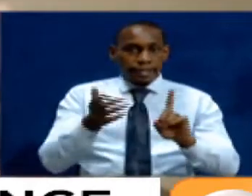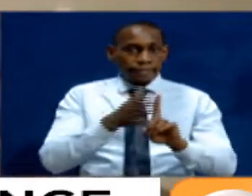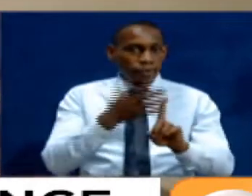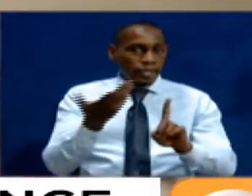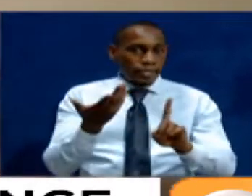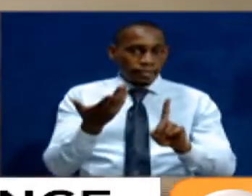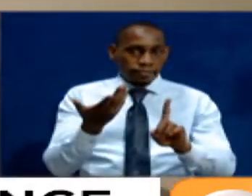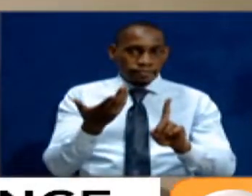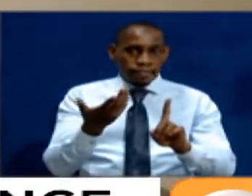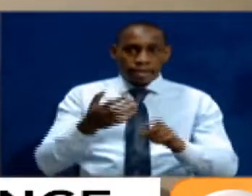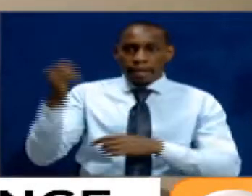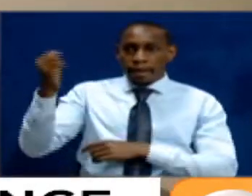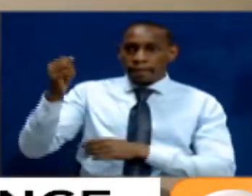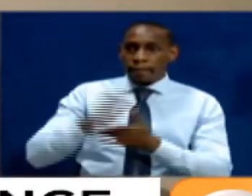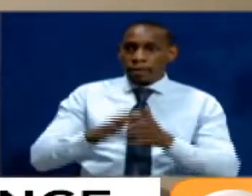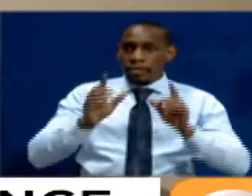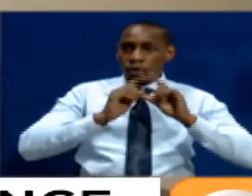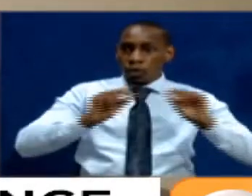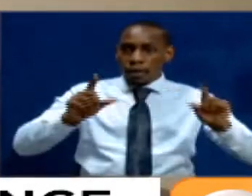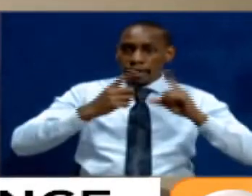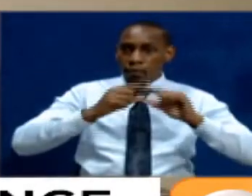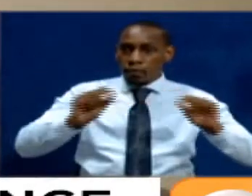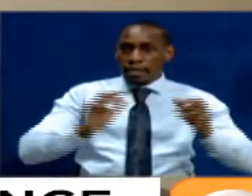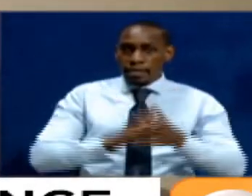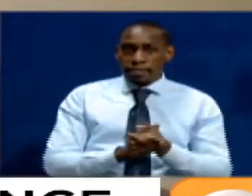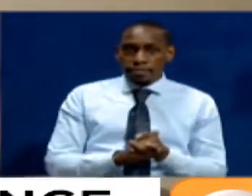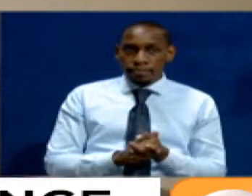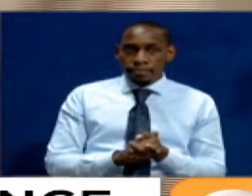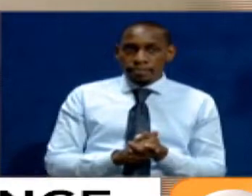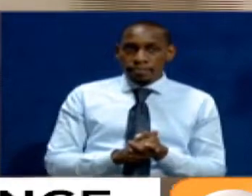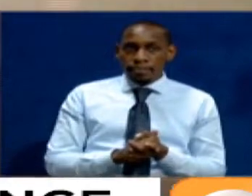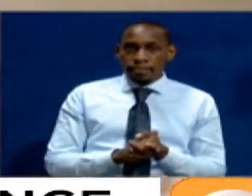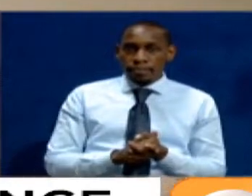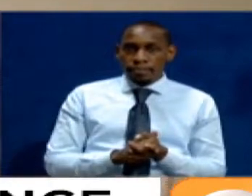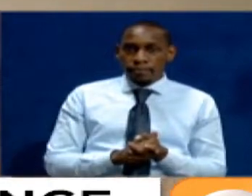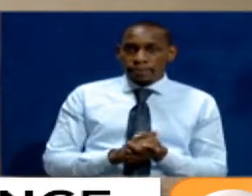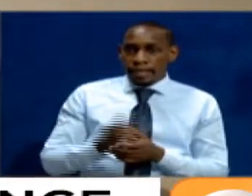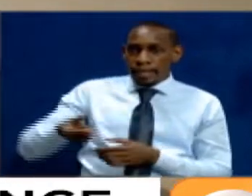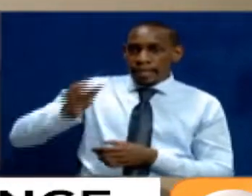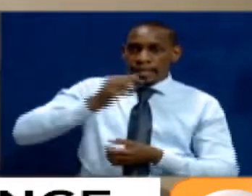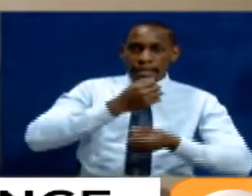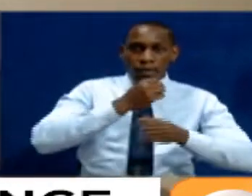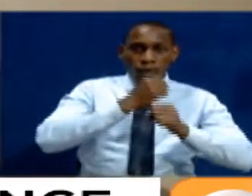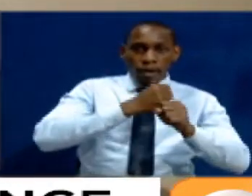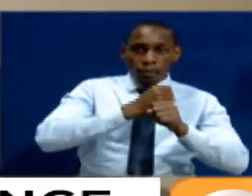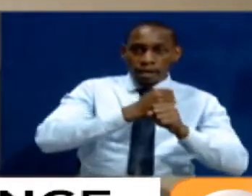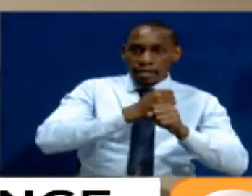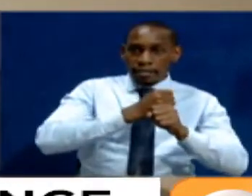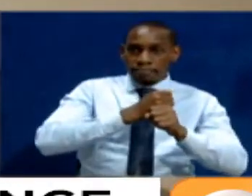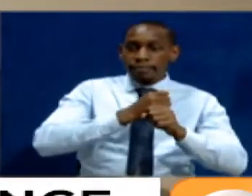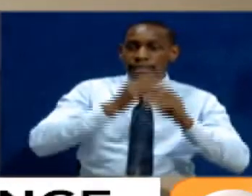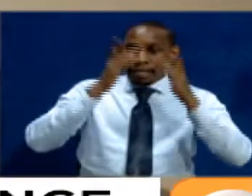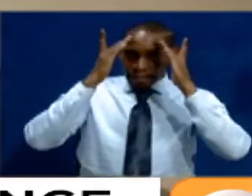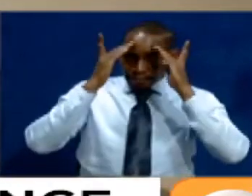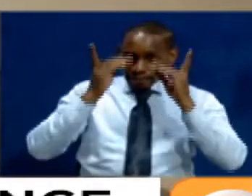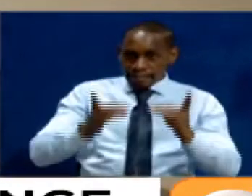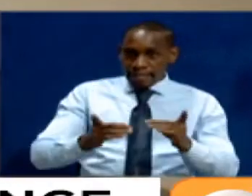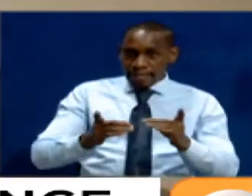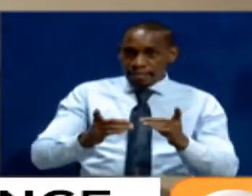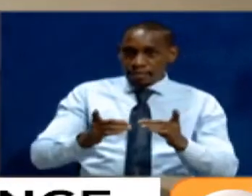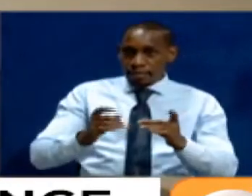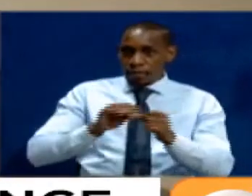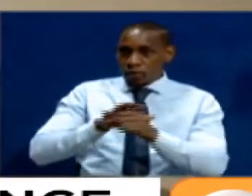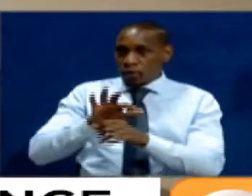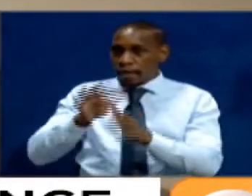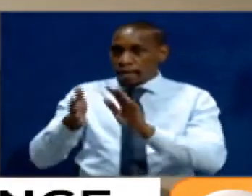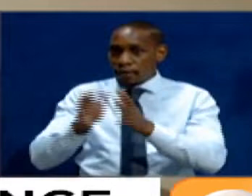of political utterances. So the added layer has determined what the